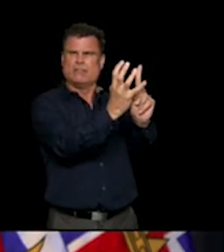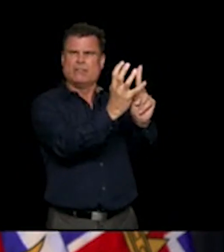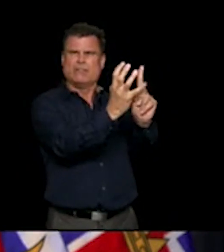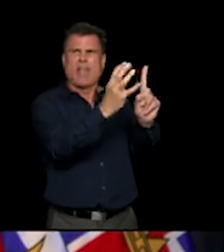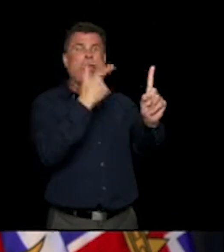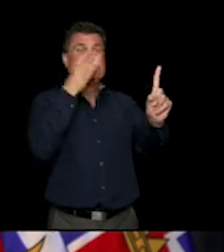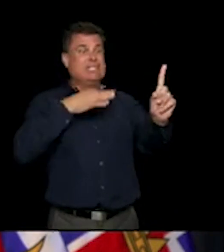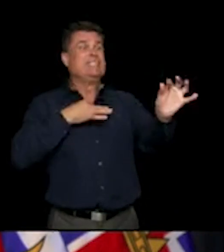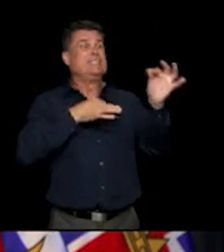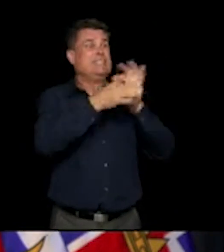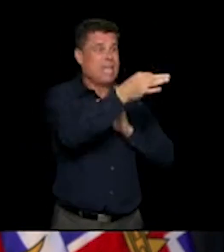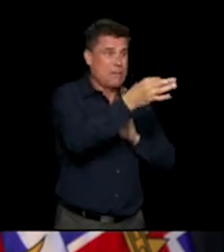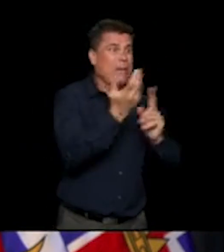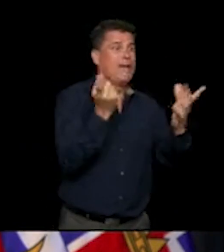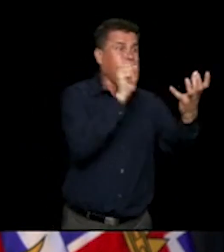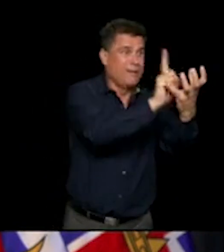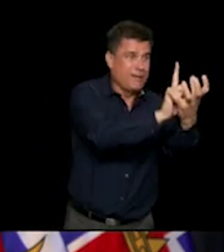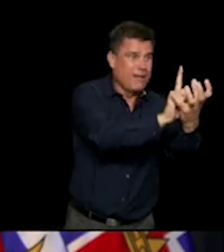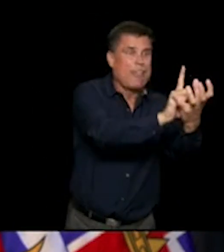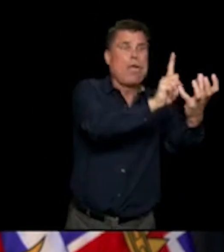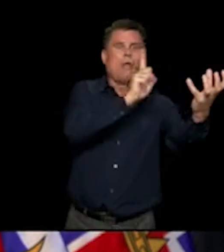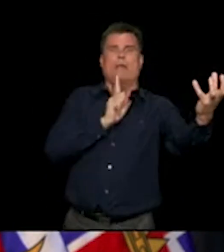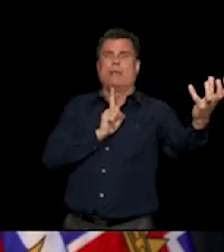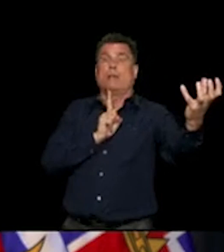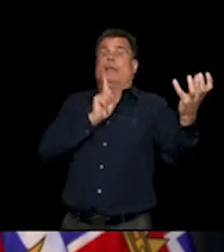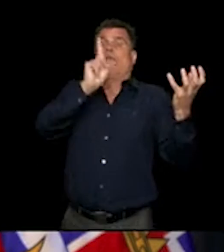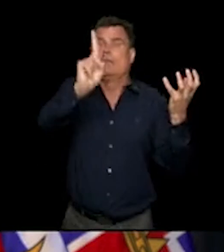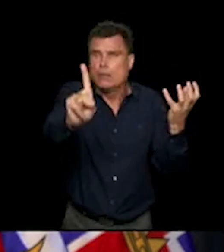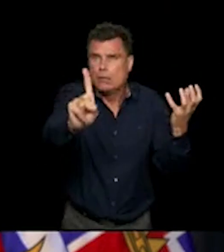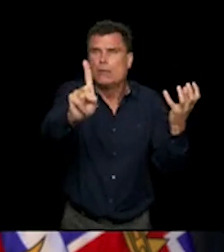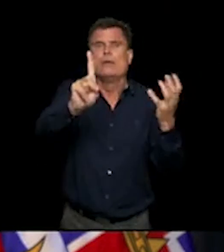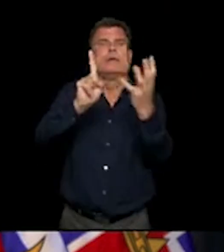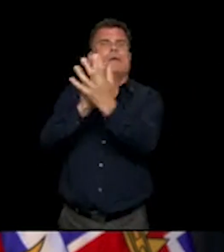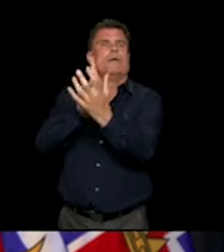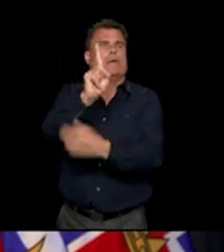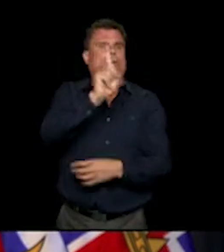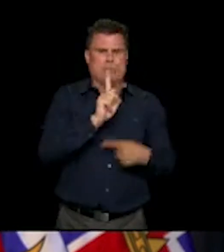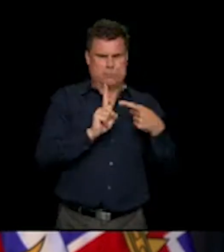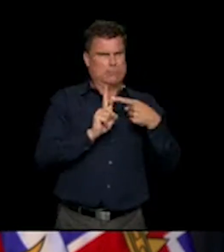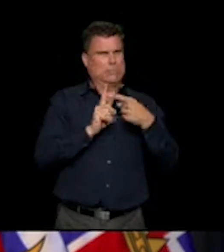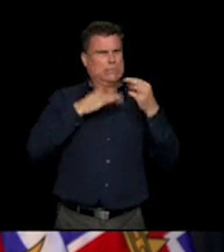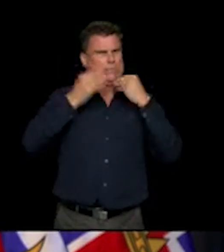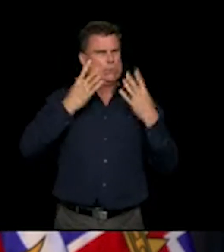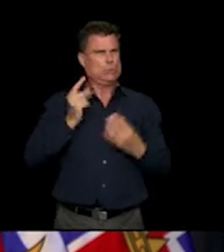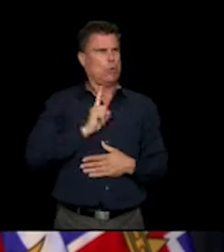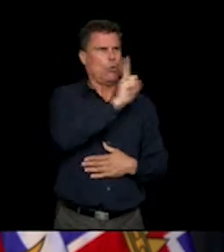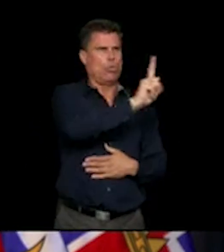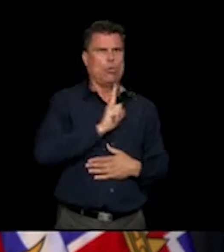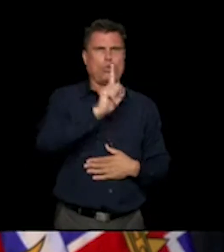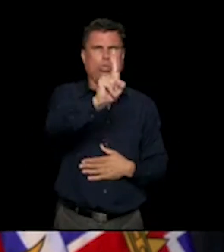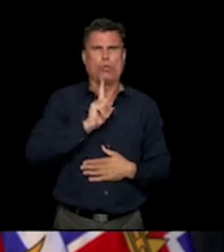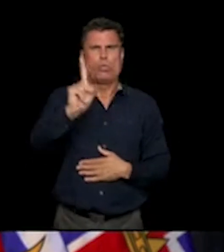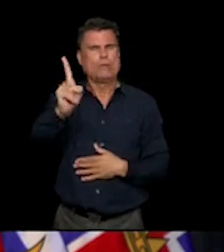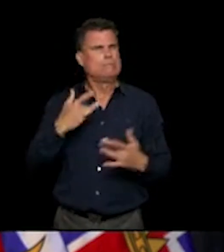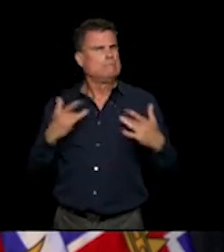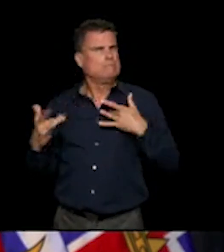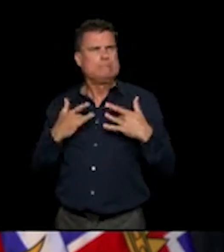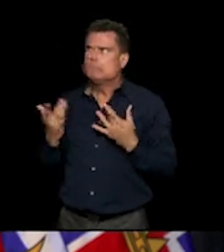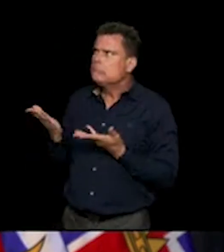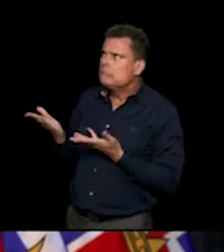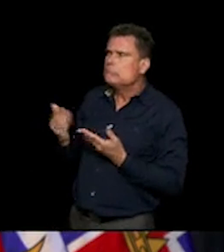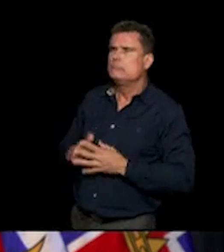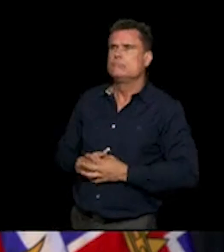then possibly go to another school the next day? Yeah. So occupational health and safety committees have been working